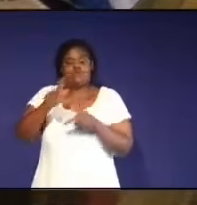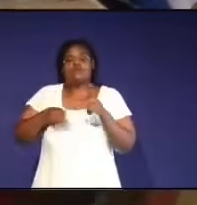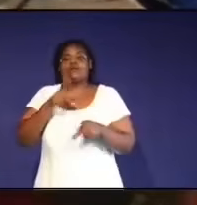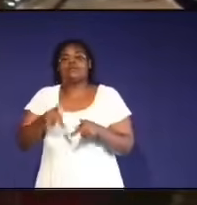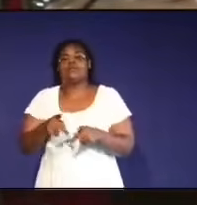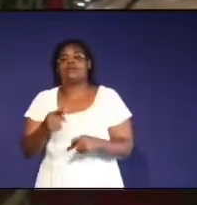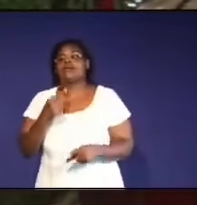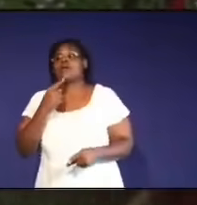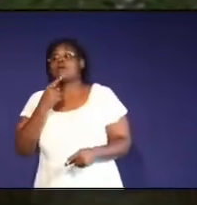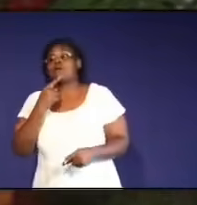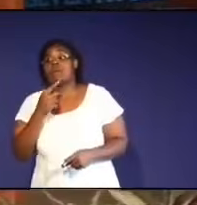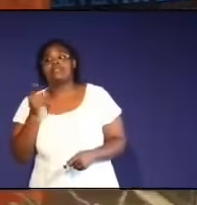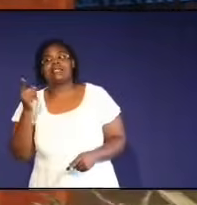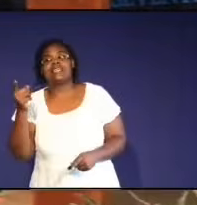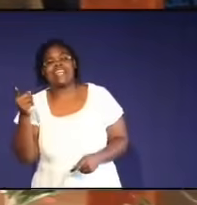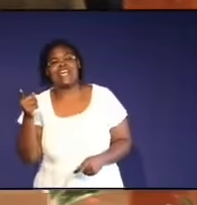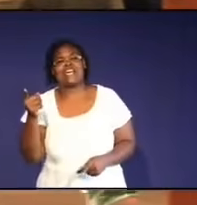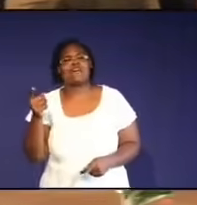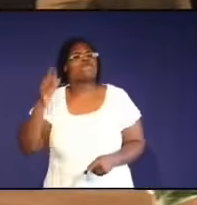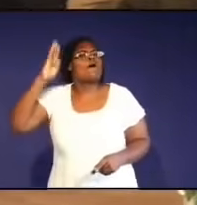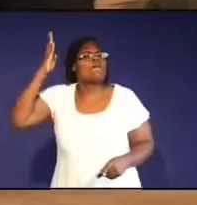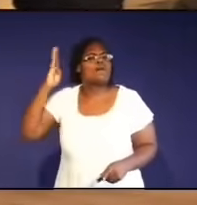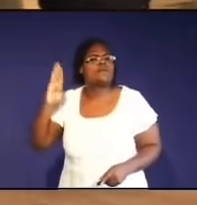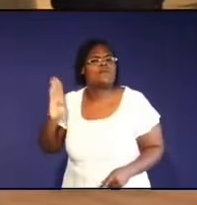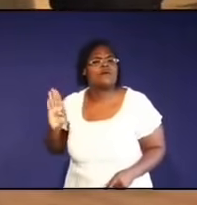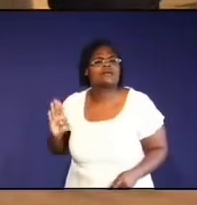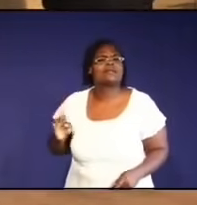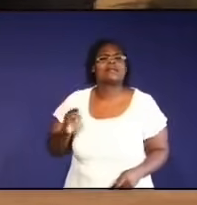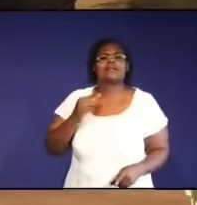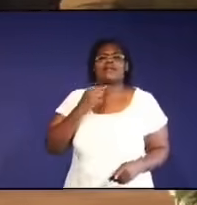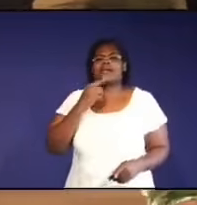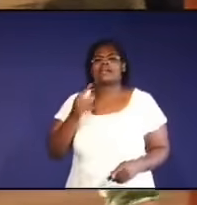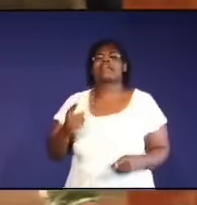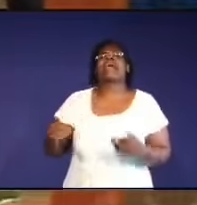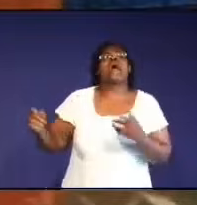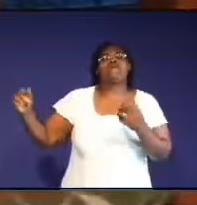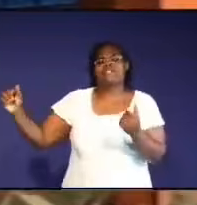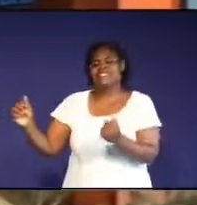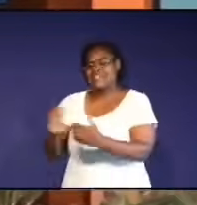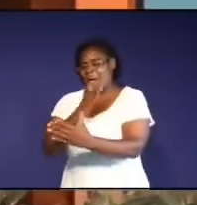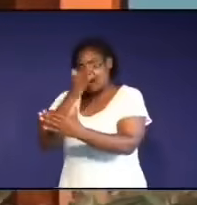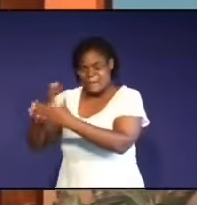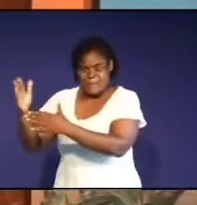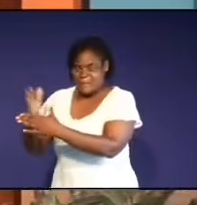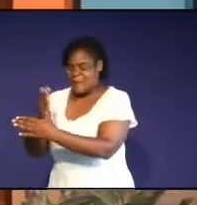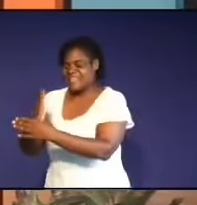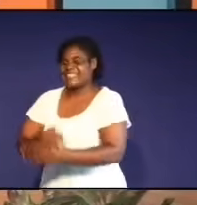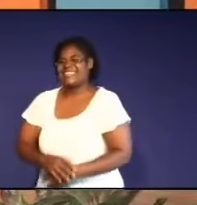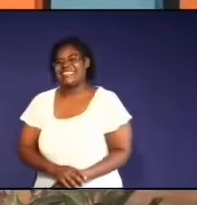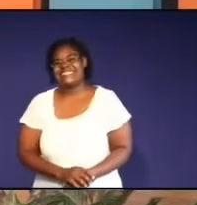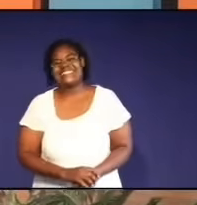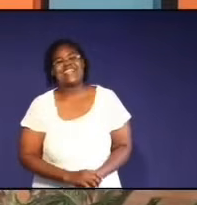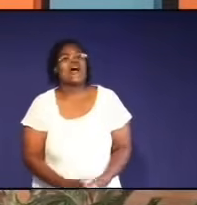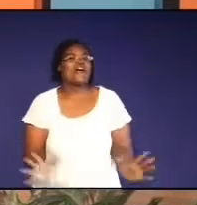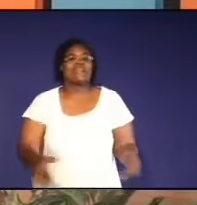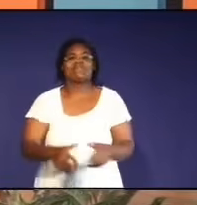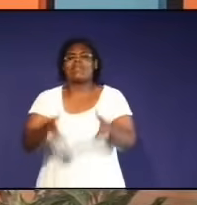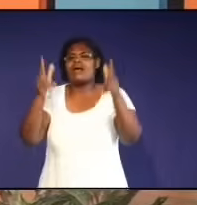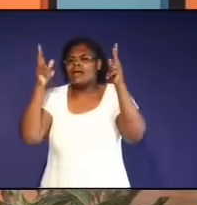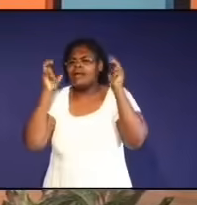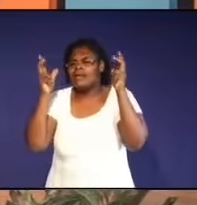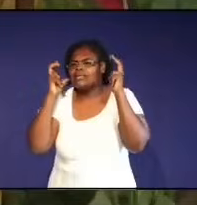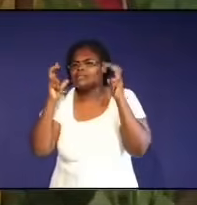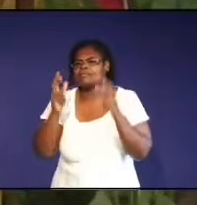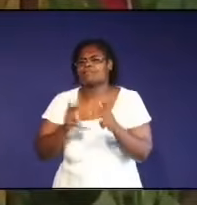But you see, I heard a song from Bob Marley says, I want to disturb my... I didn't say that. Listen to me carefully.